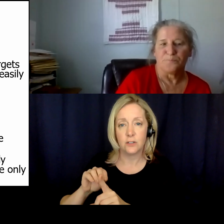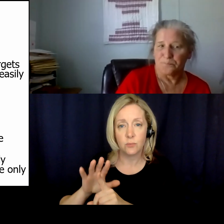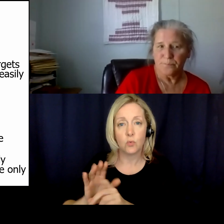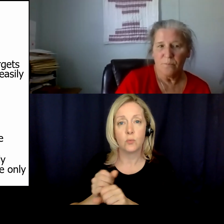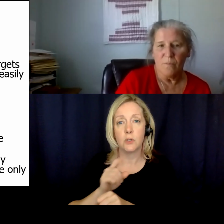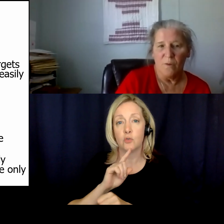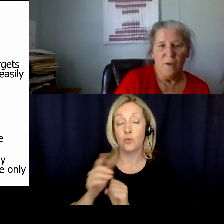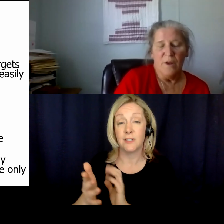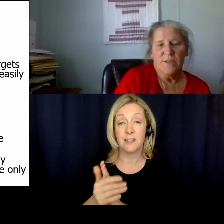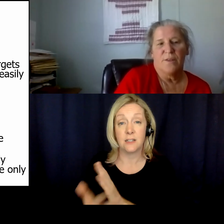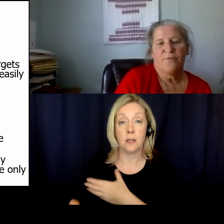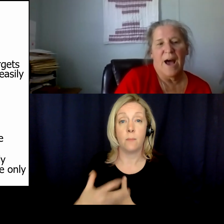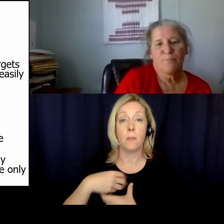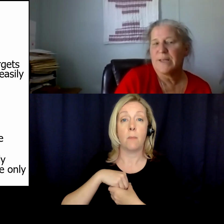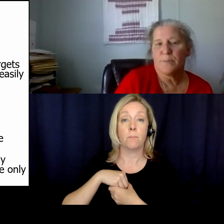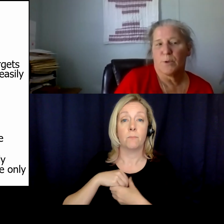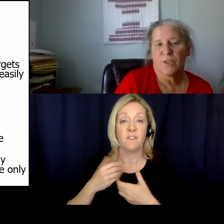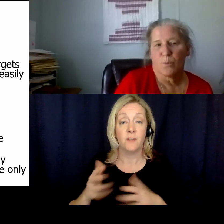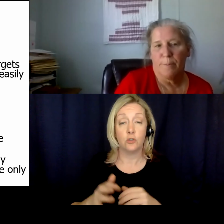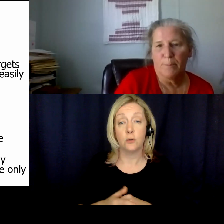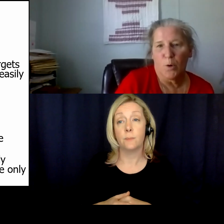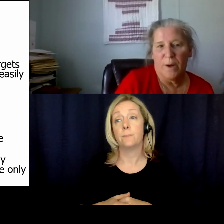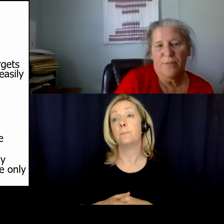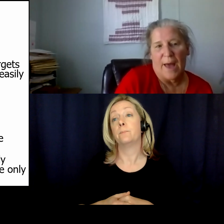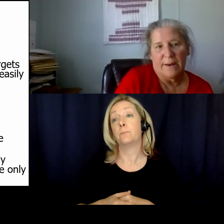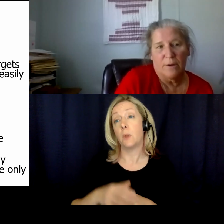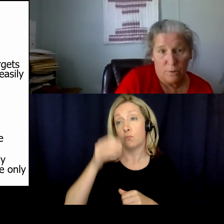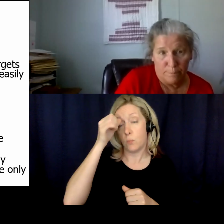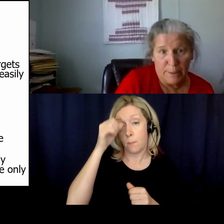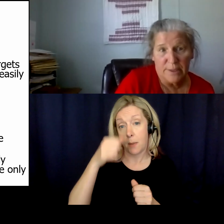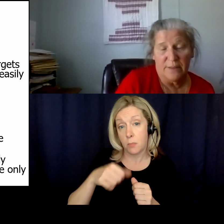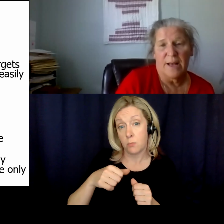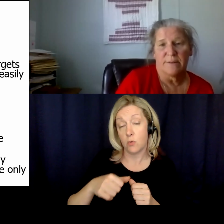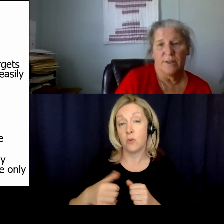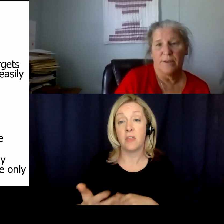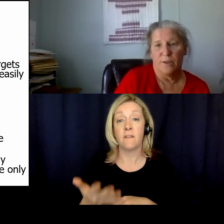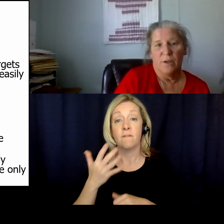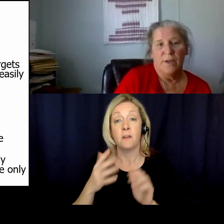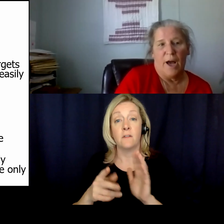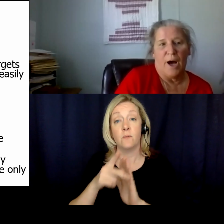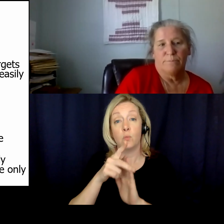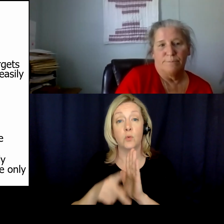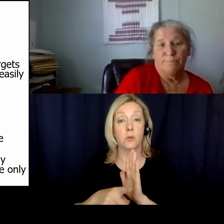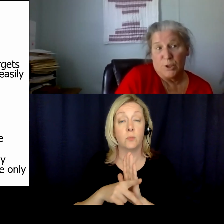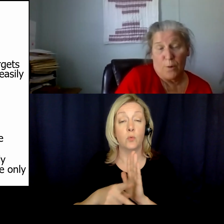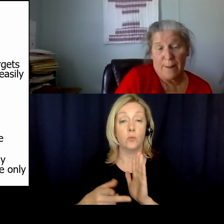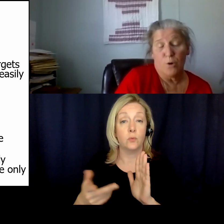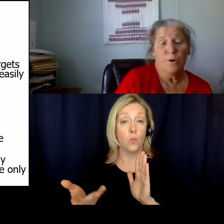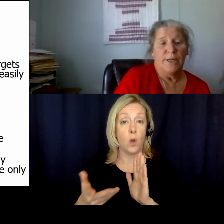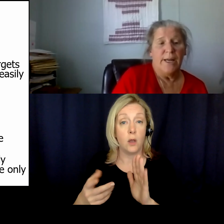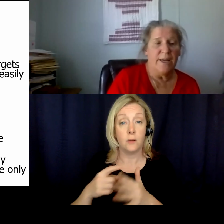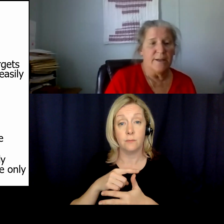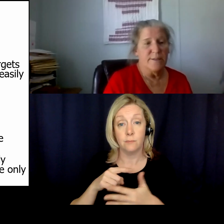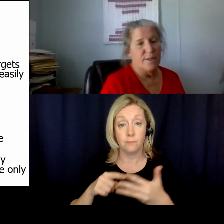skills. So the 5 principles to remember with that, building that the